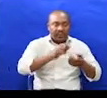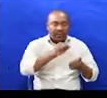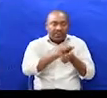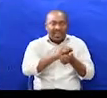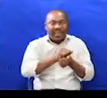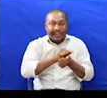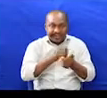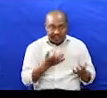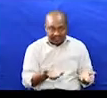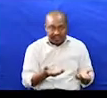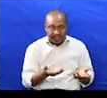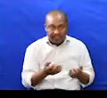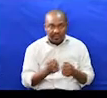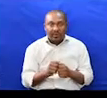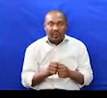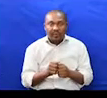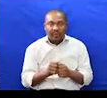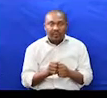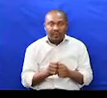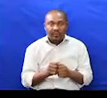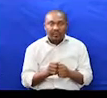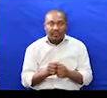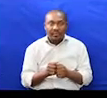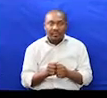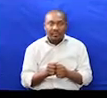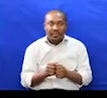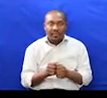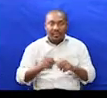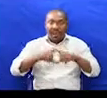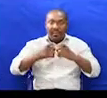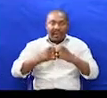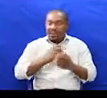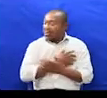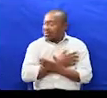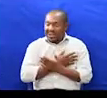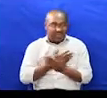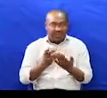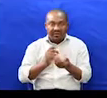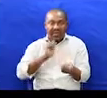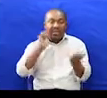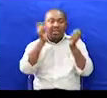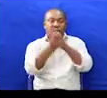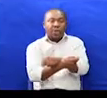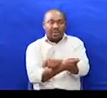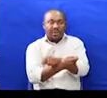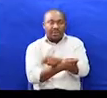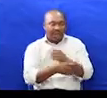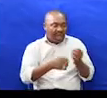of iron. You can make it surrounding it your home. But it will never change to be